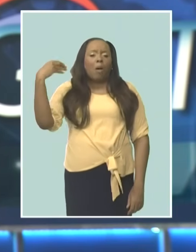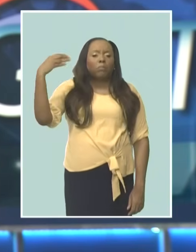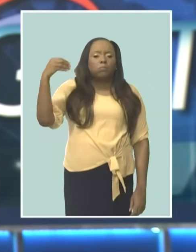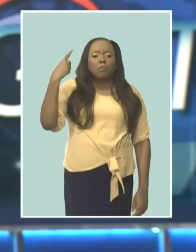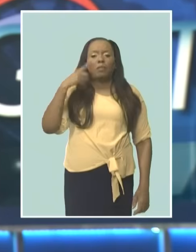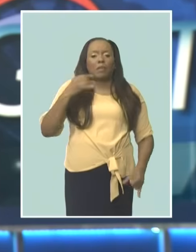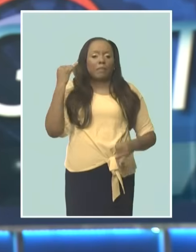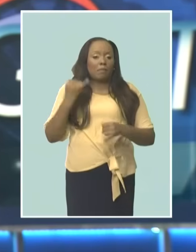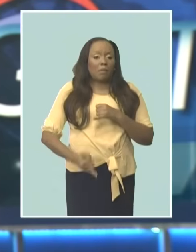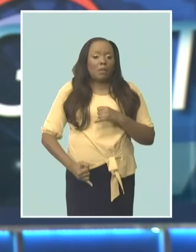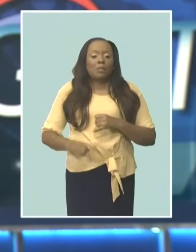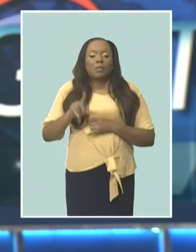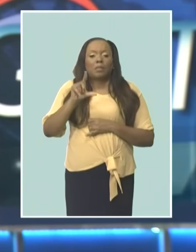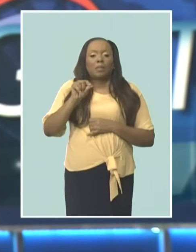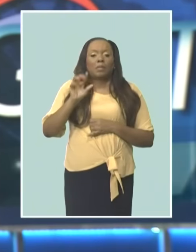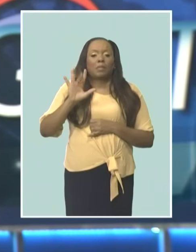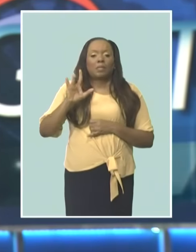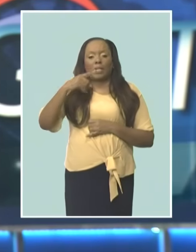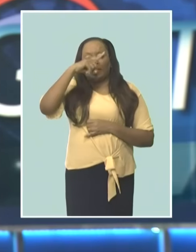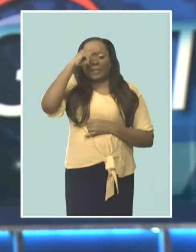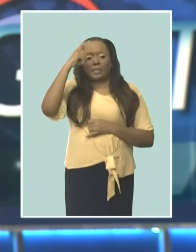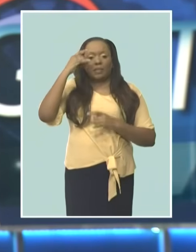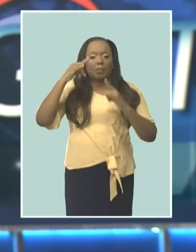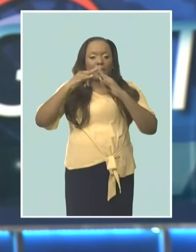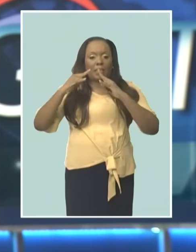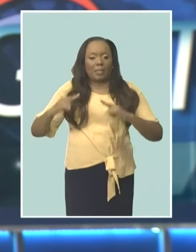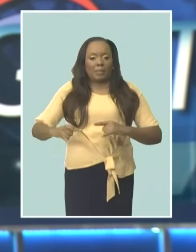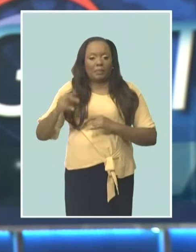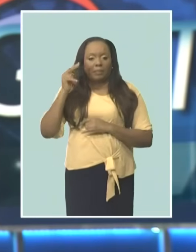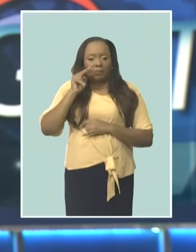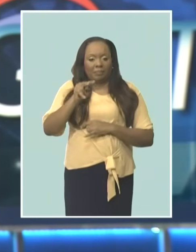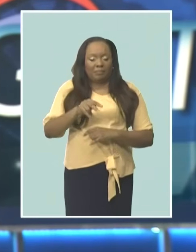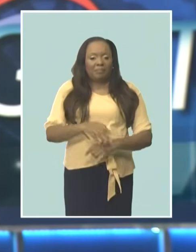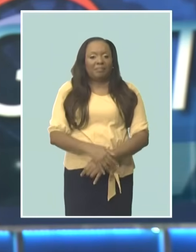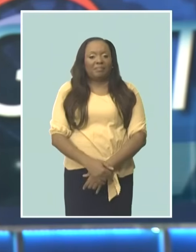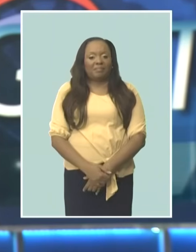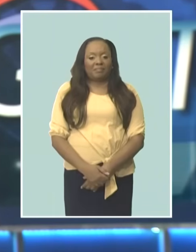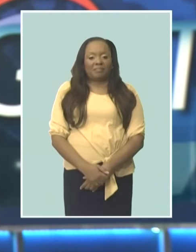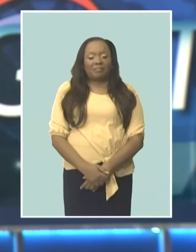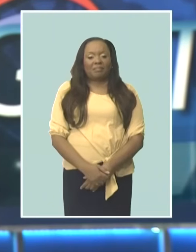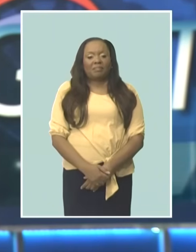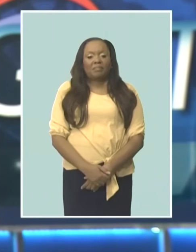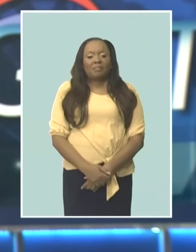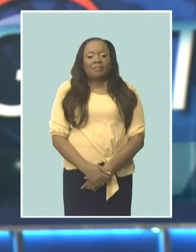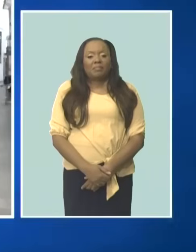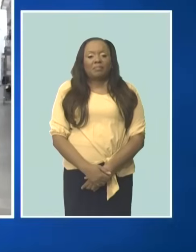final stages of the 2025 summer camp. Trevor Thorpe was at the Hayman's Market.